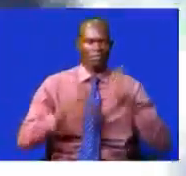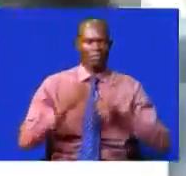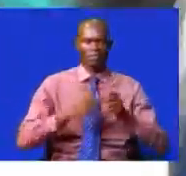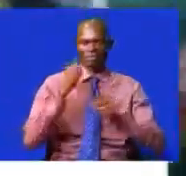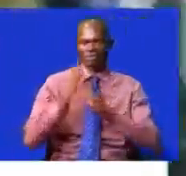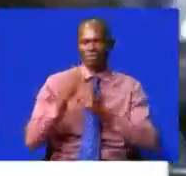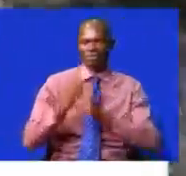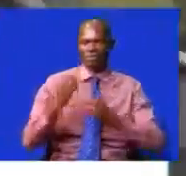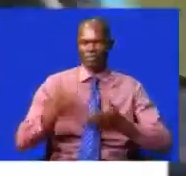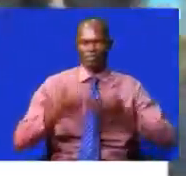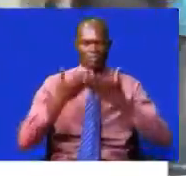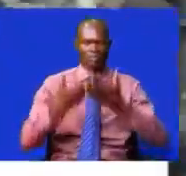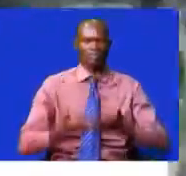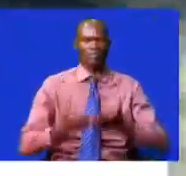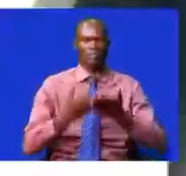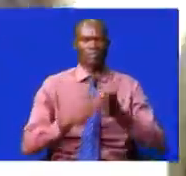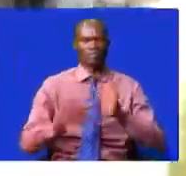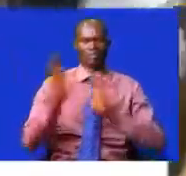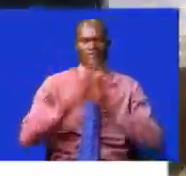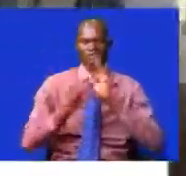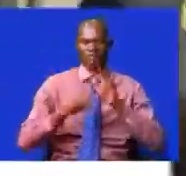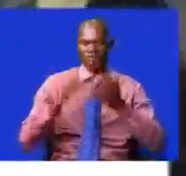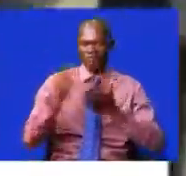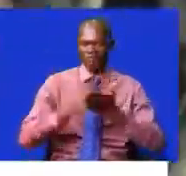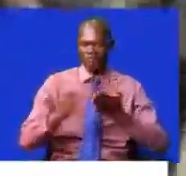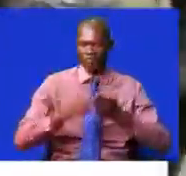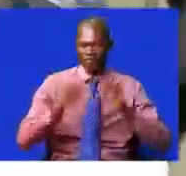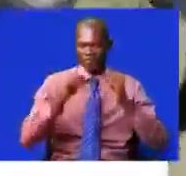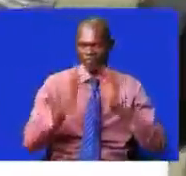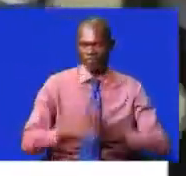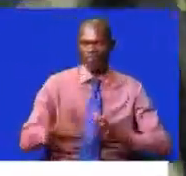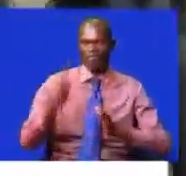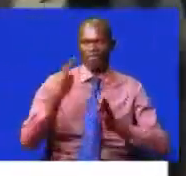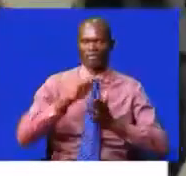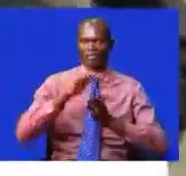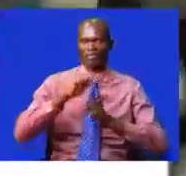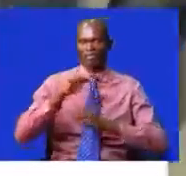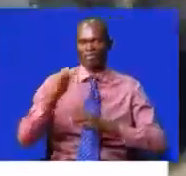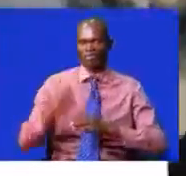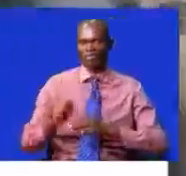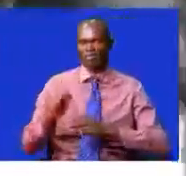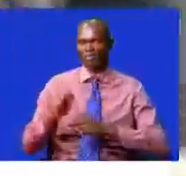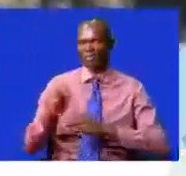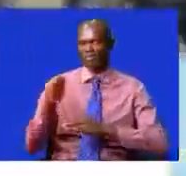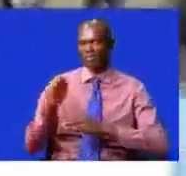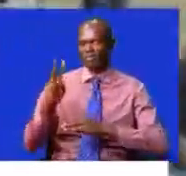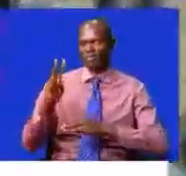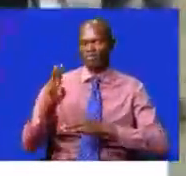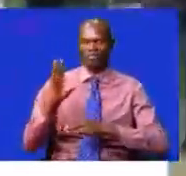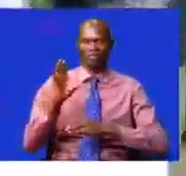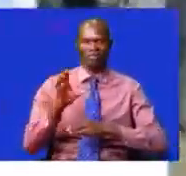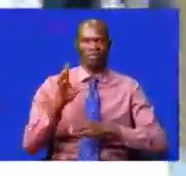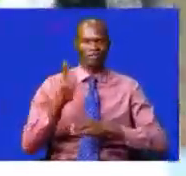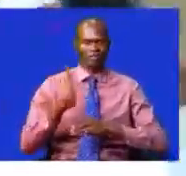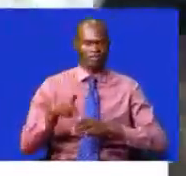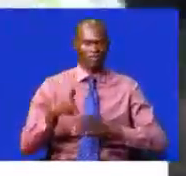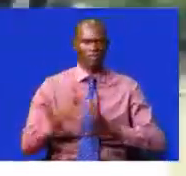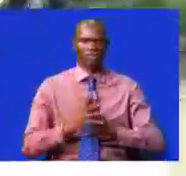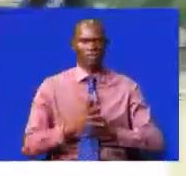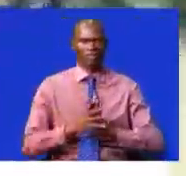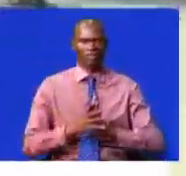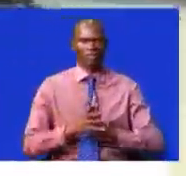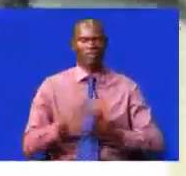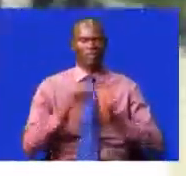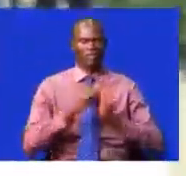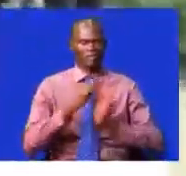mane omigi orak mar ndiko jopur e chenro mar National Agricultural Value Chain Development Project.